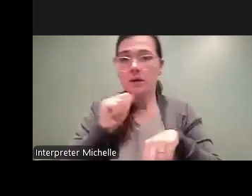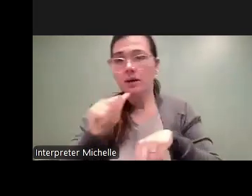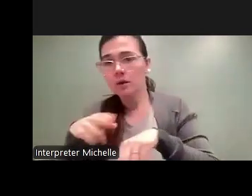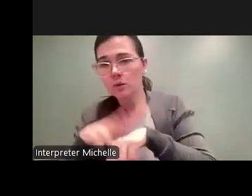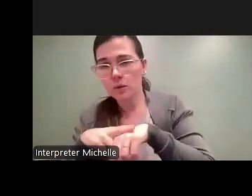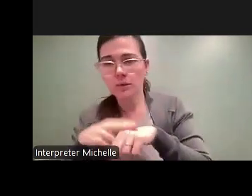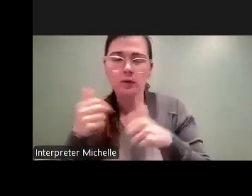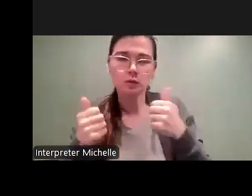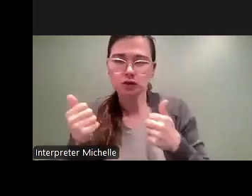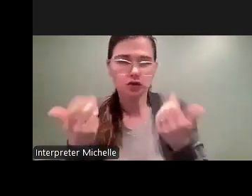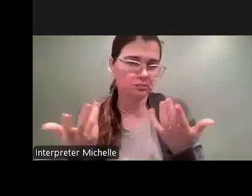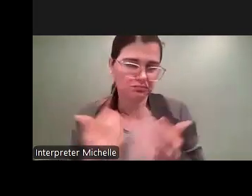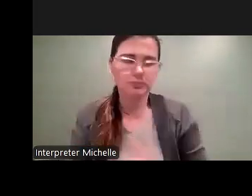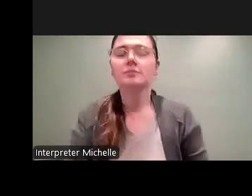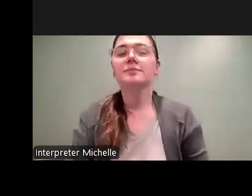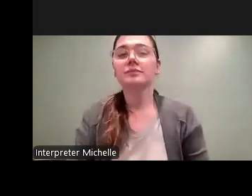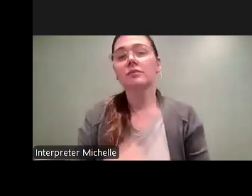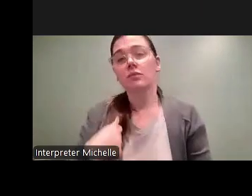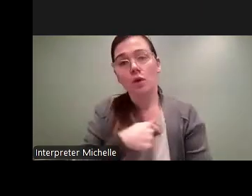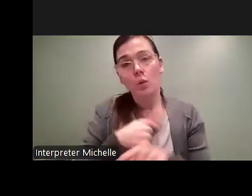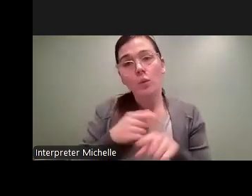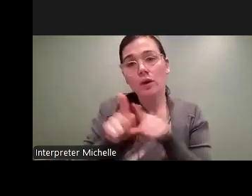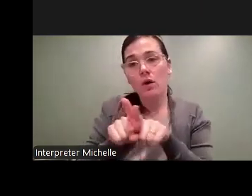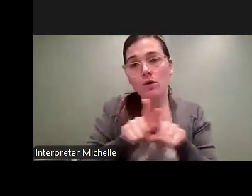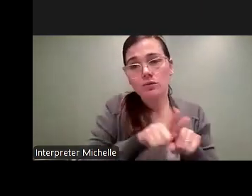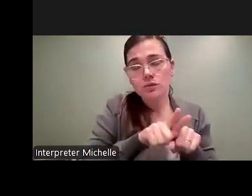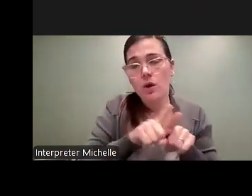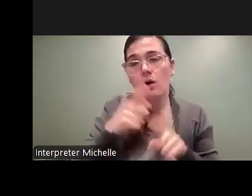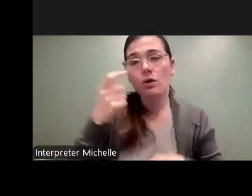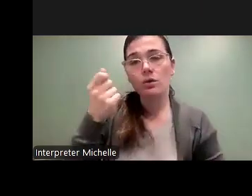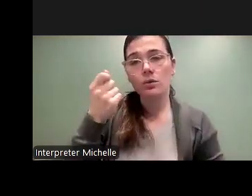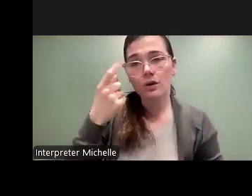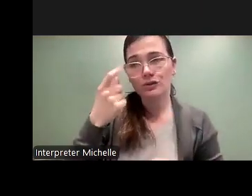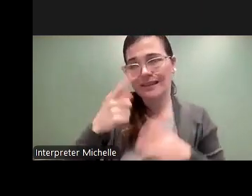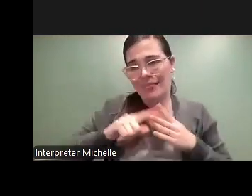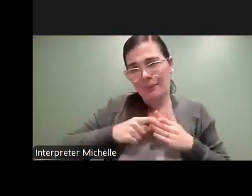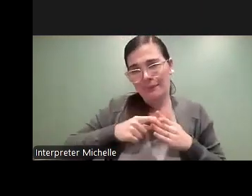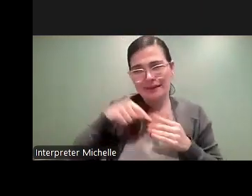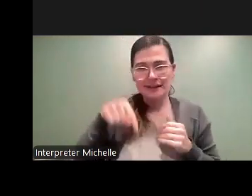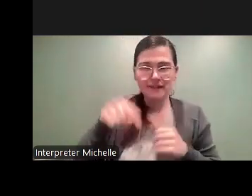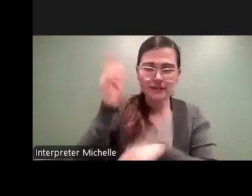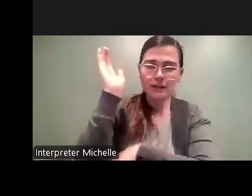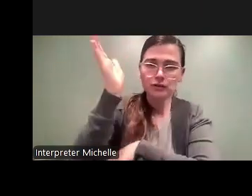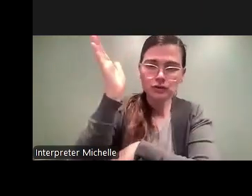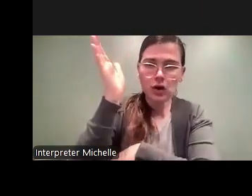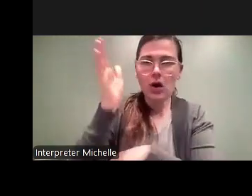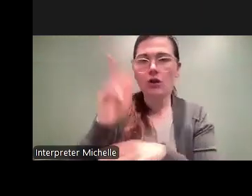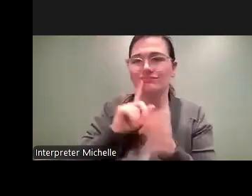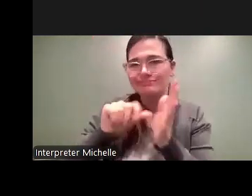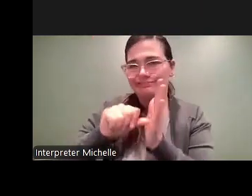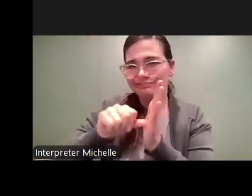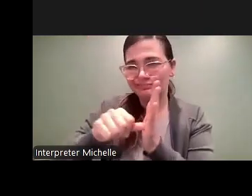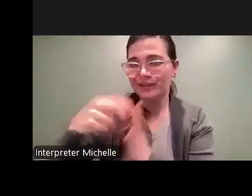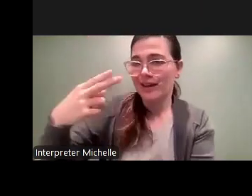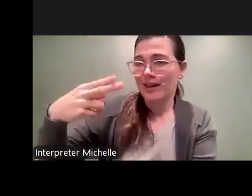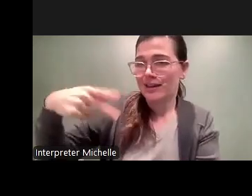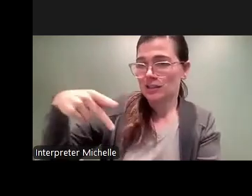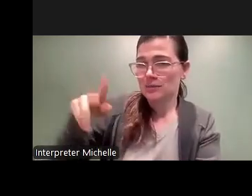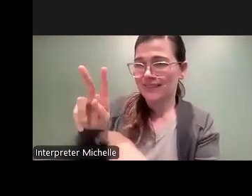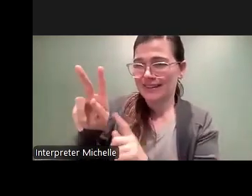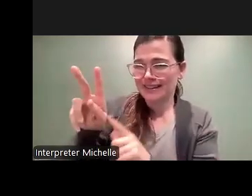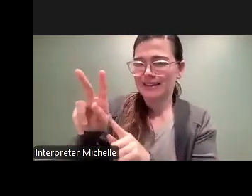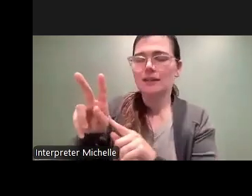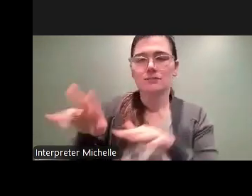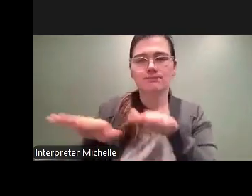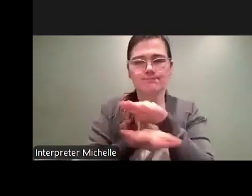We also understood, as the beginning of this talk certainly highlights, that HPV is the main causative factor for